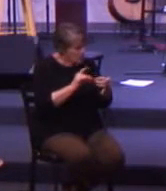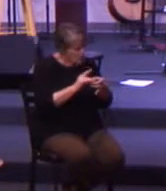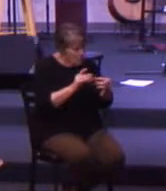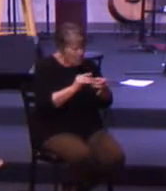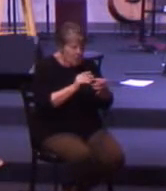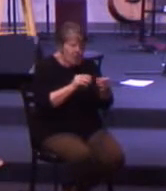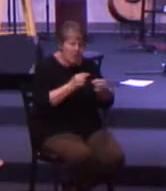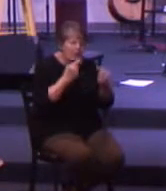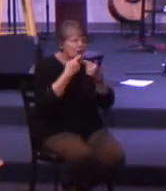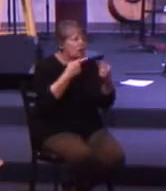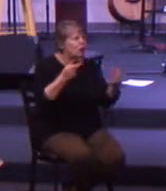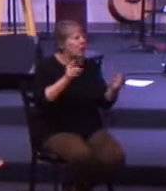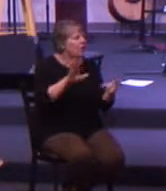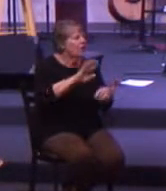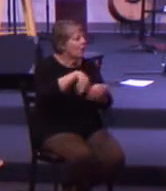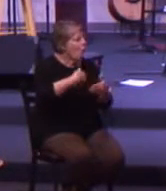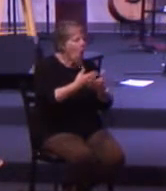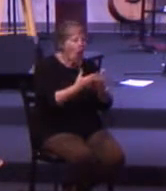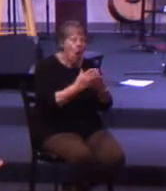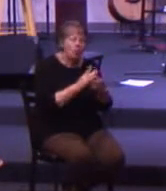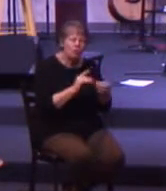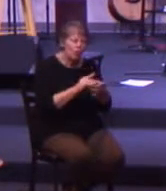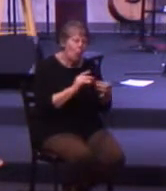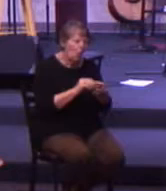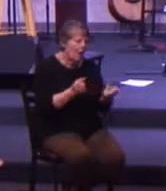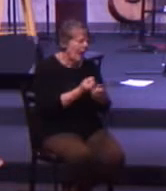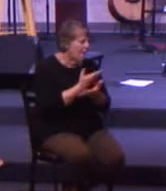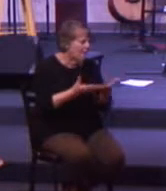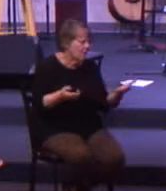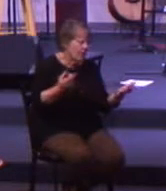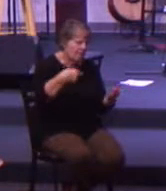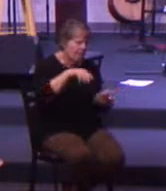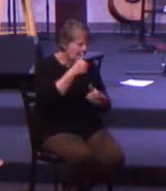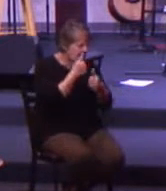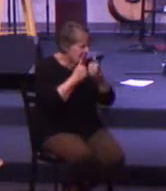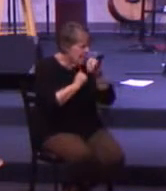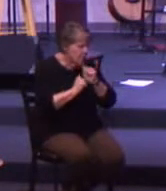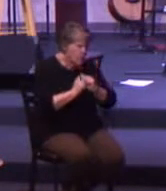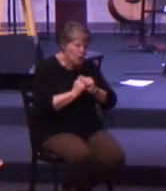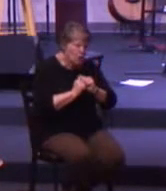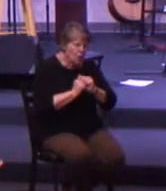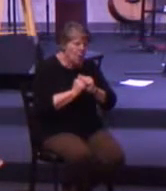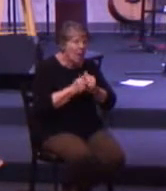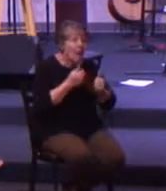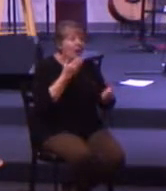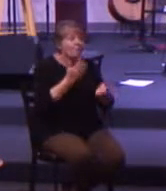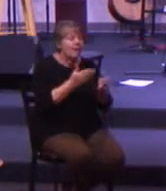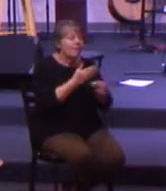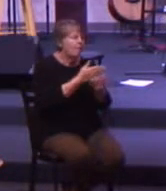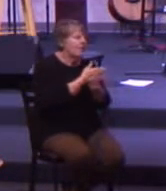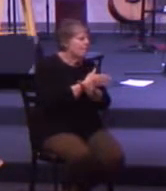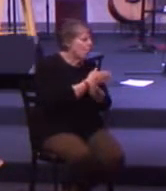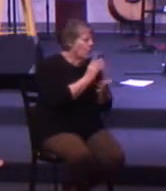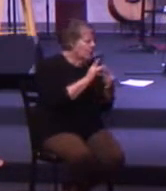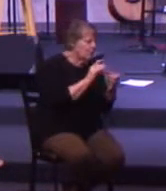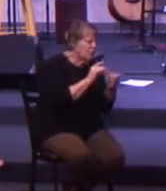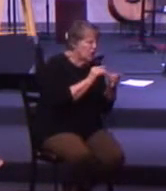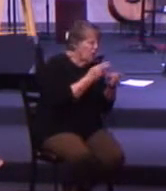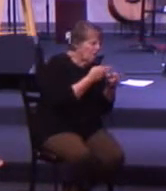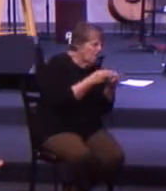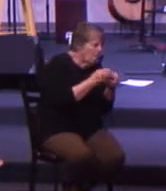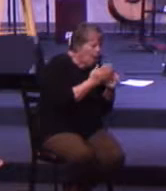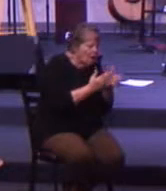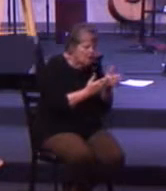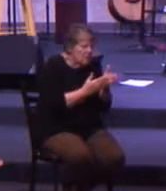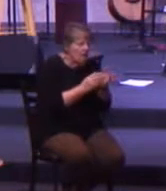Share everything they've suffered. And maybe they'd shared bits and pieces of it, but what happened in that room was they shared their story and they